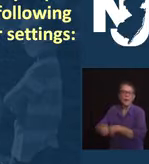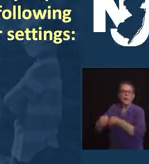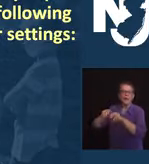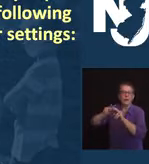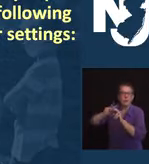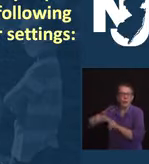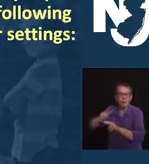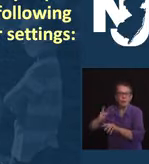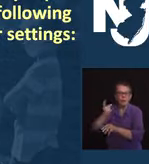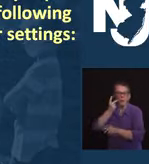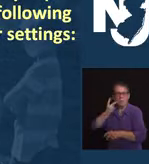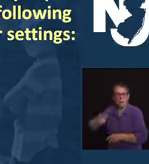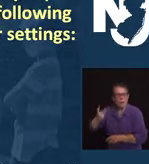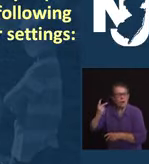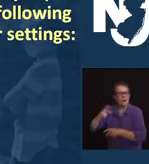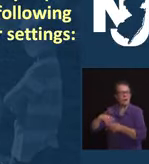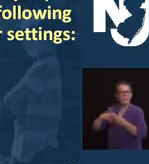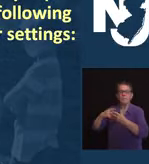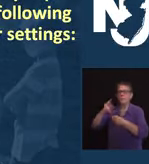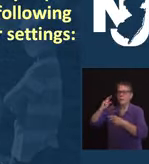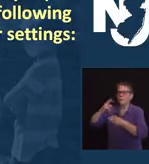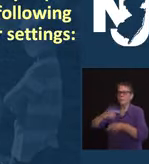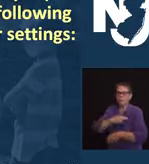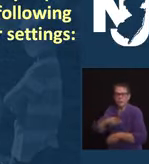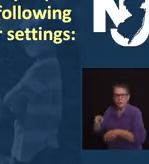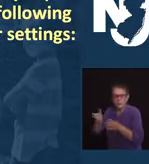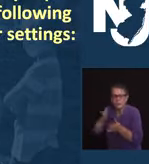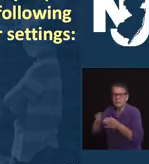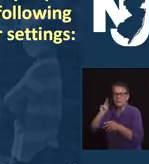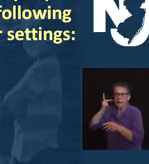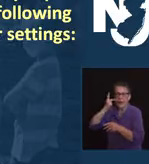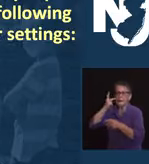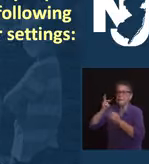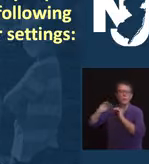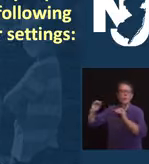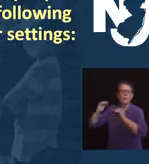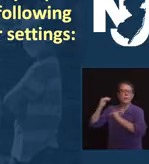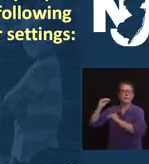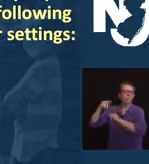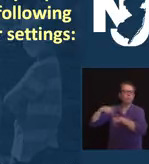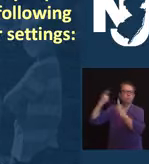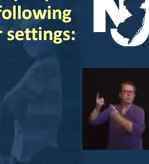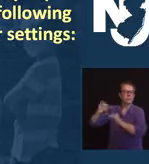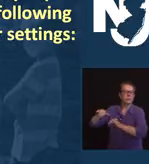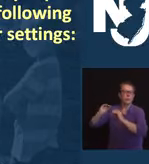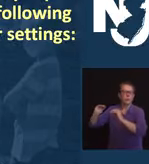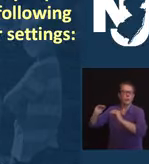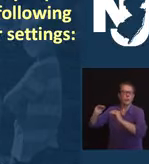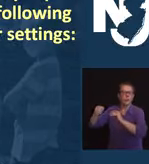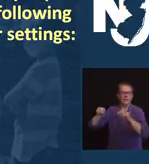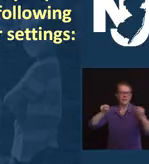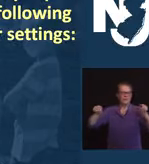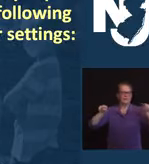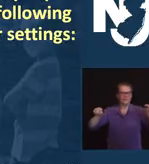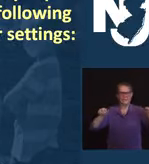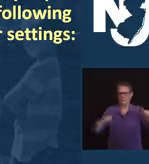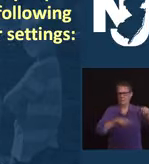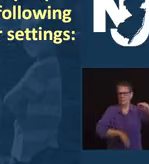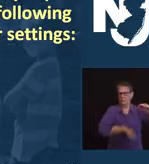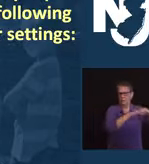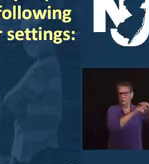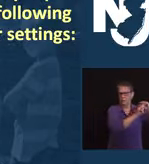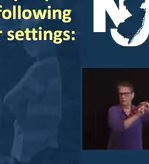uncapped. The general indoor gathering limit will remain at 25 people. The reason we are increasing the